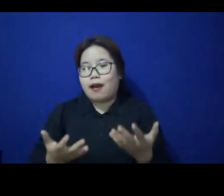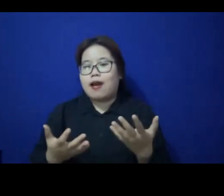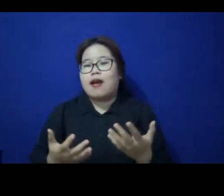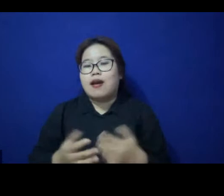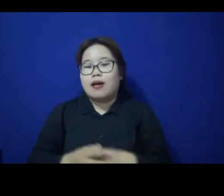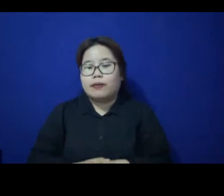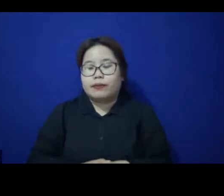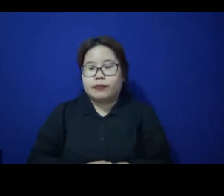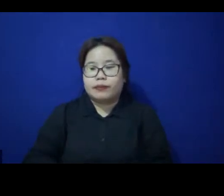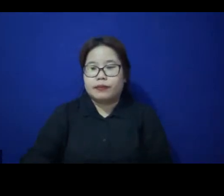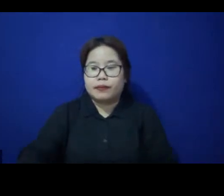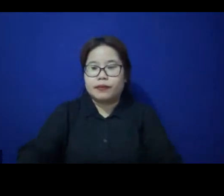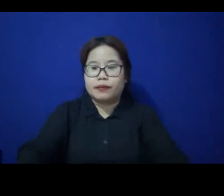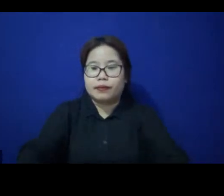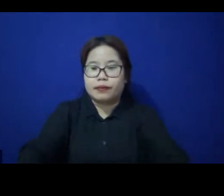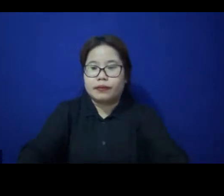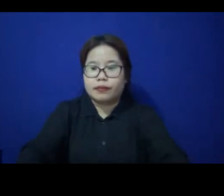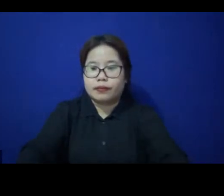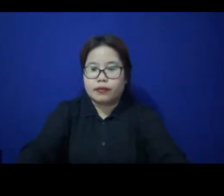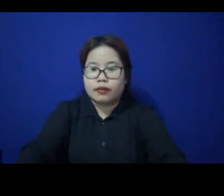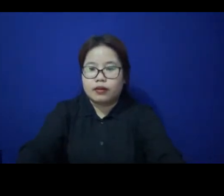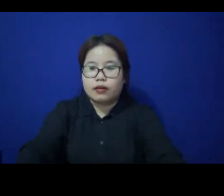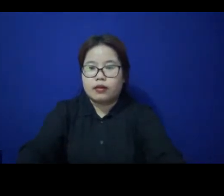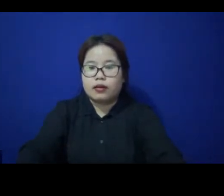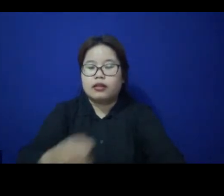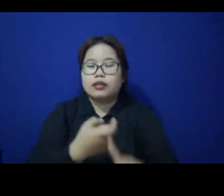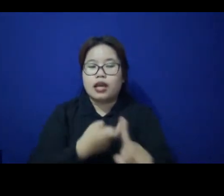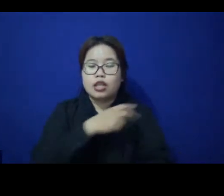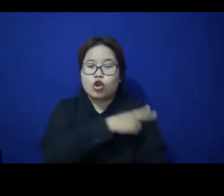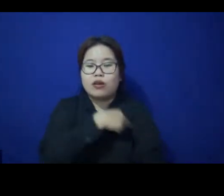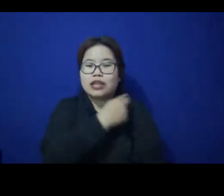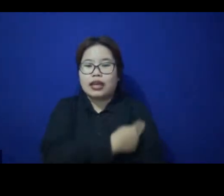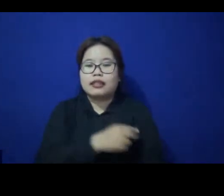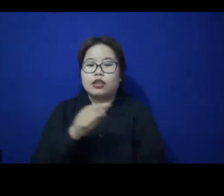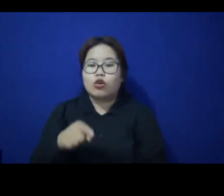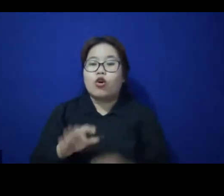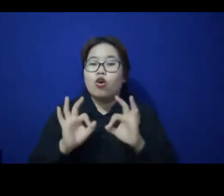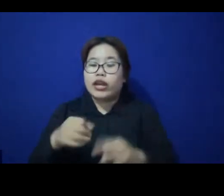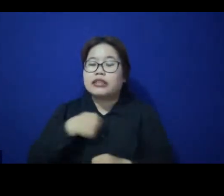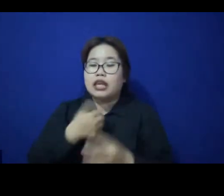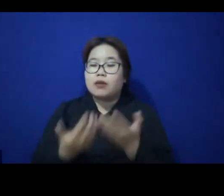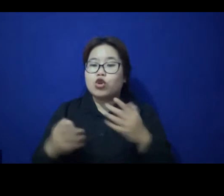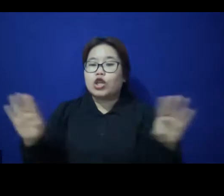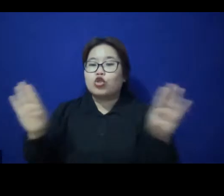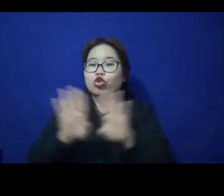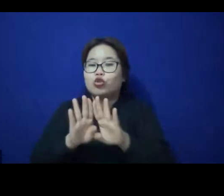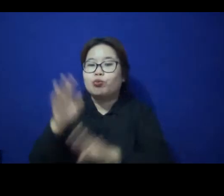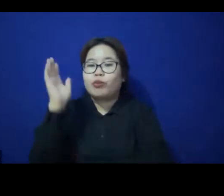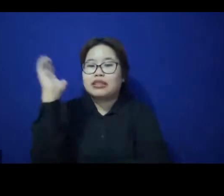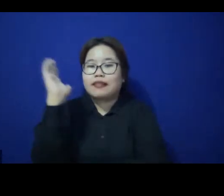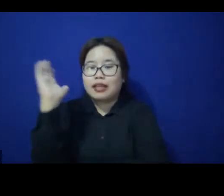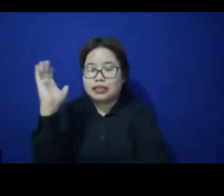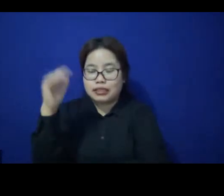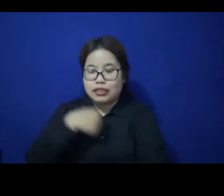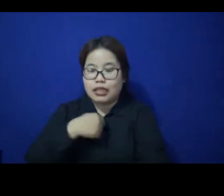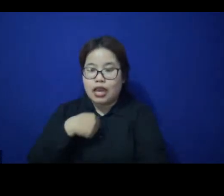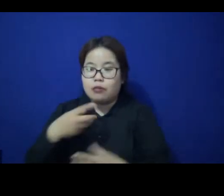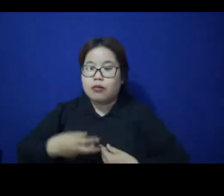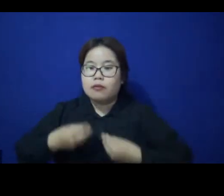Okay, now I'll finish my presentation by giving